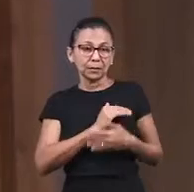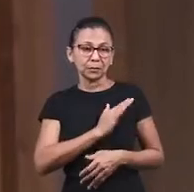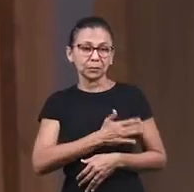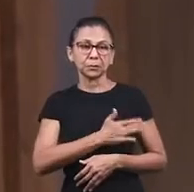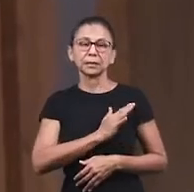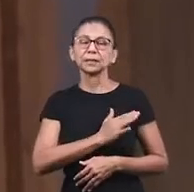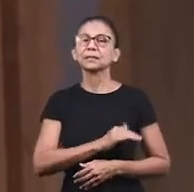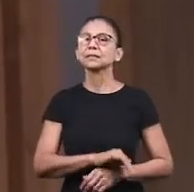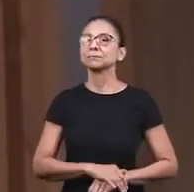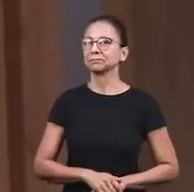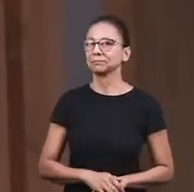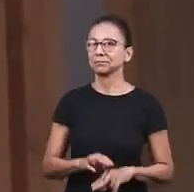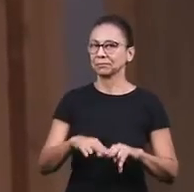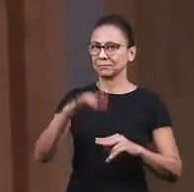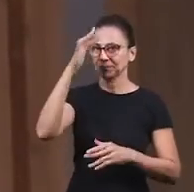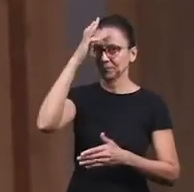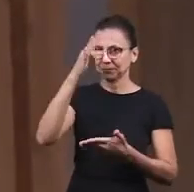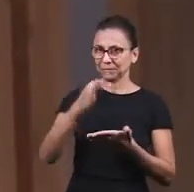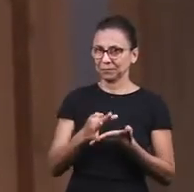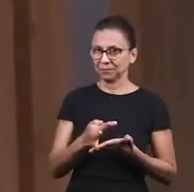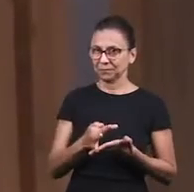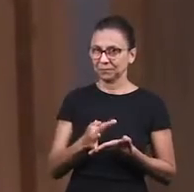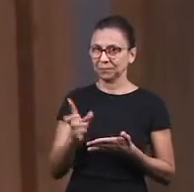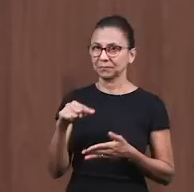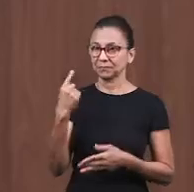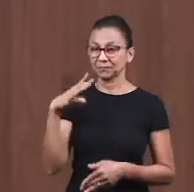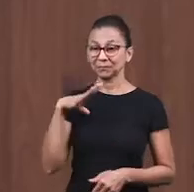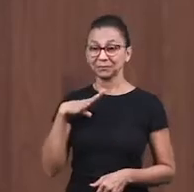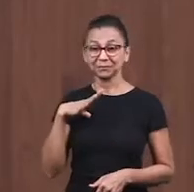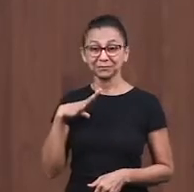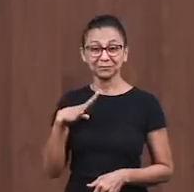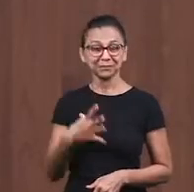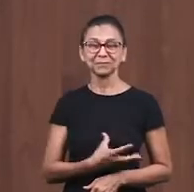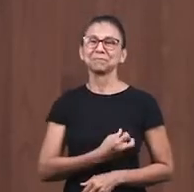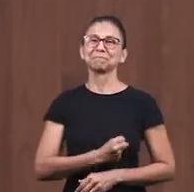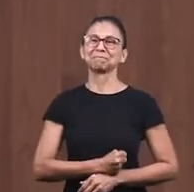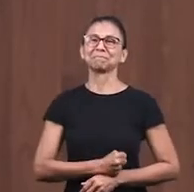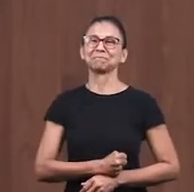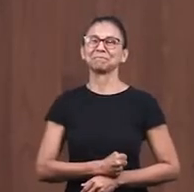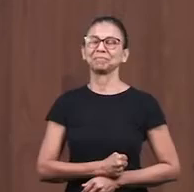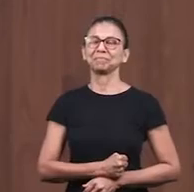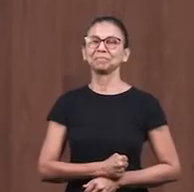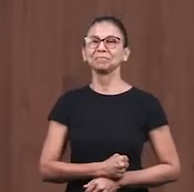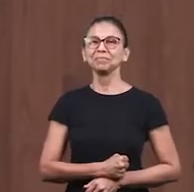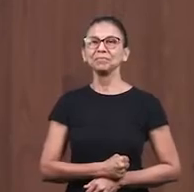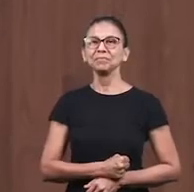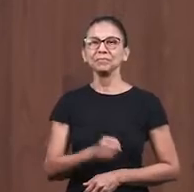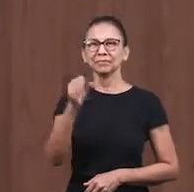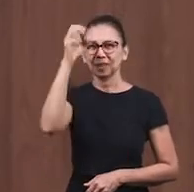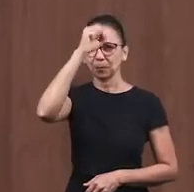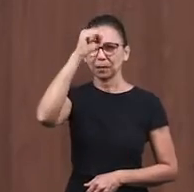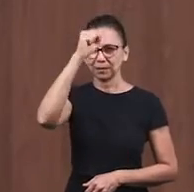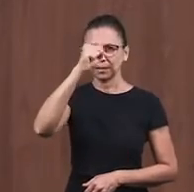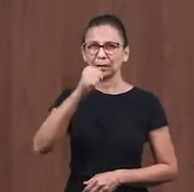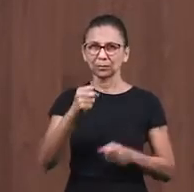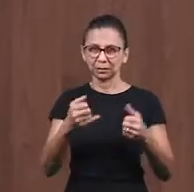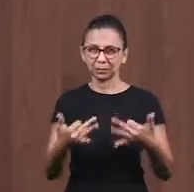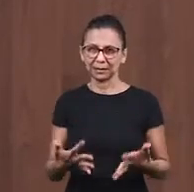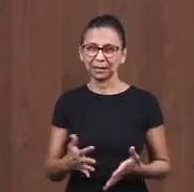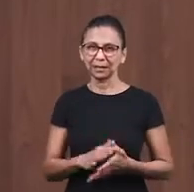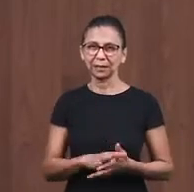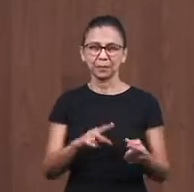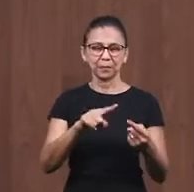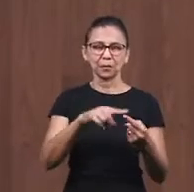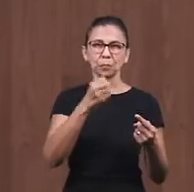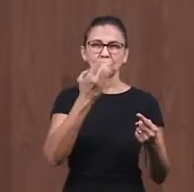hearts, because by faith we are saved. Now that I explained to you what is the good